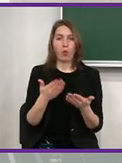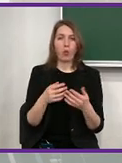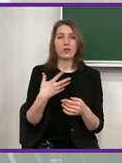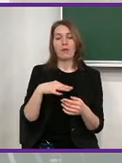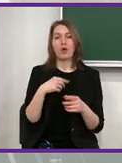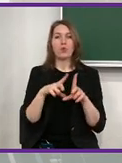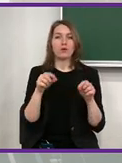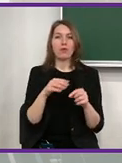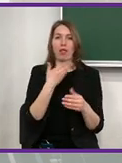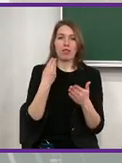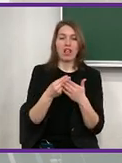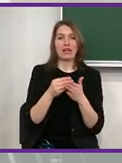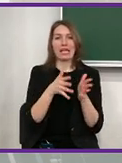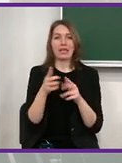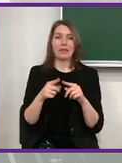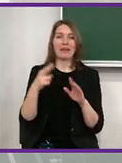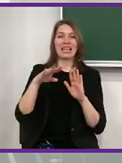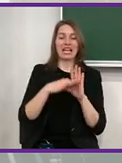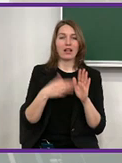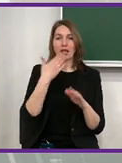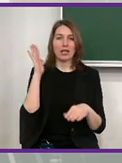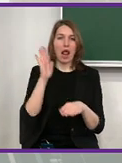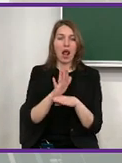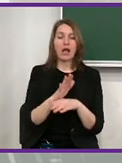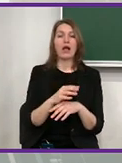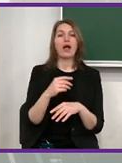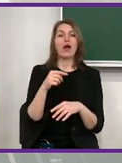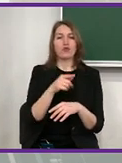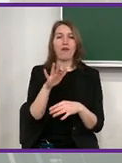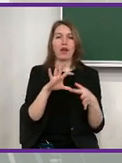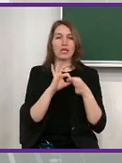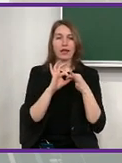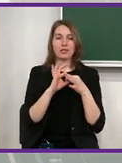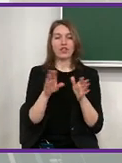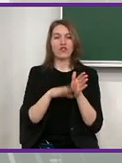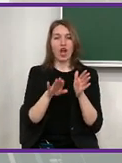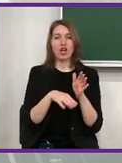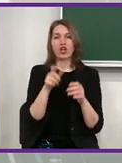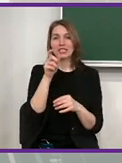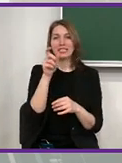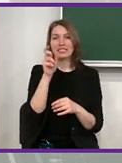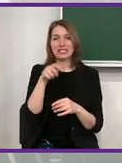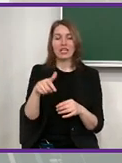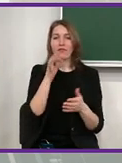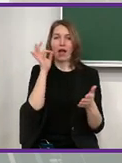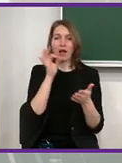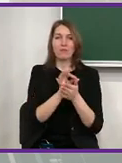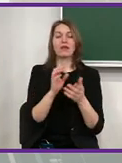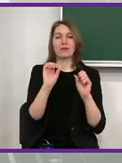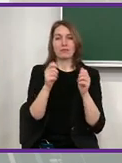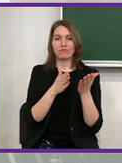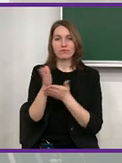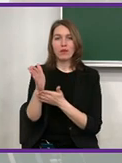that, and most probably the company will not be able to claim that we did not assess this impact because the directive didn't ask us to do